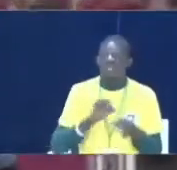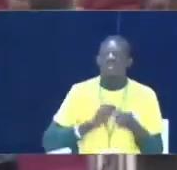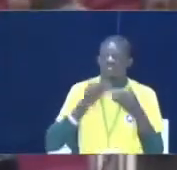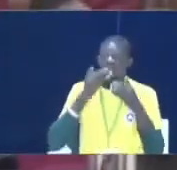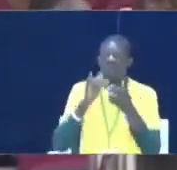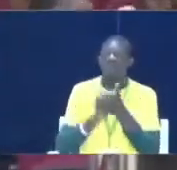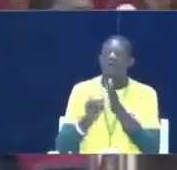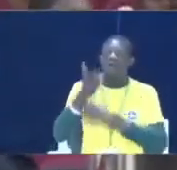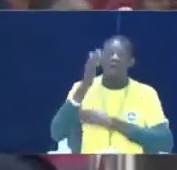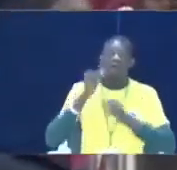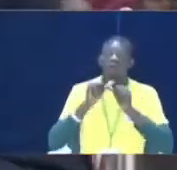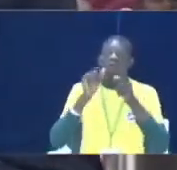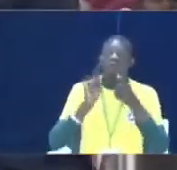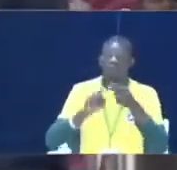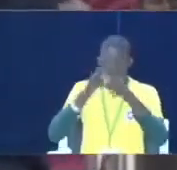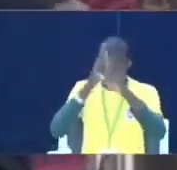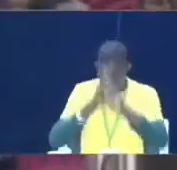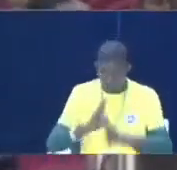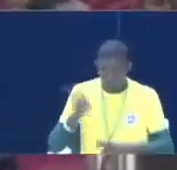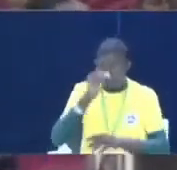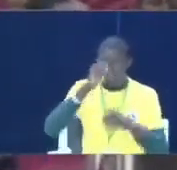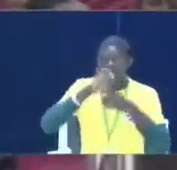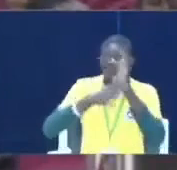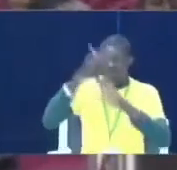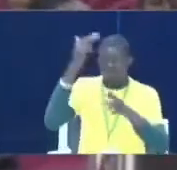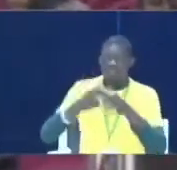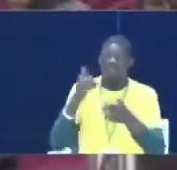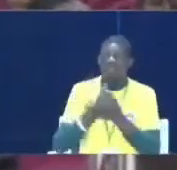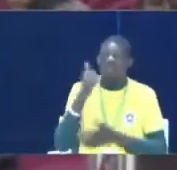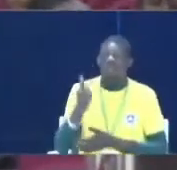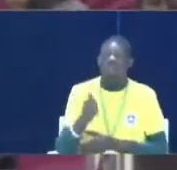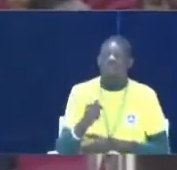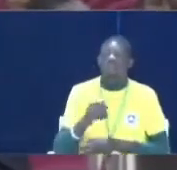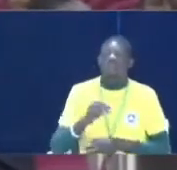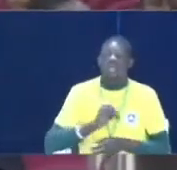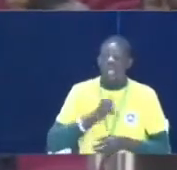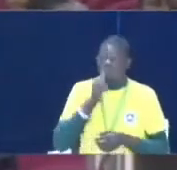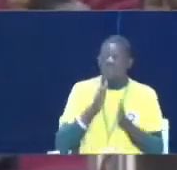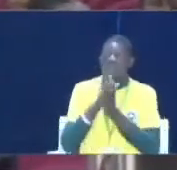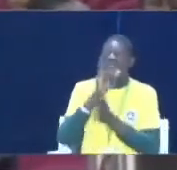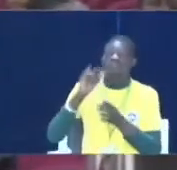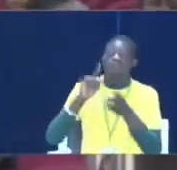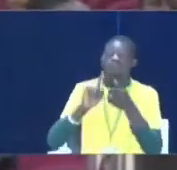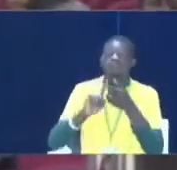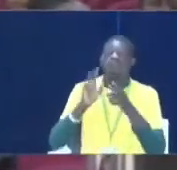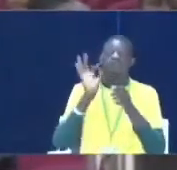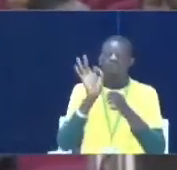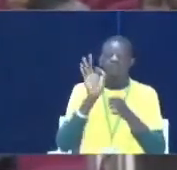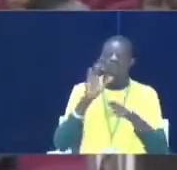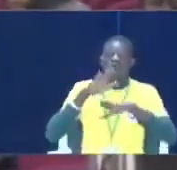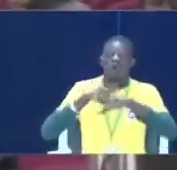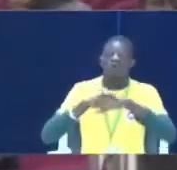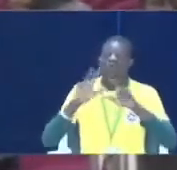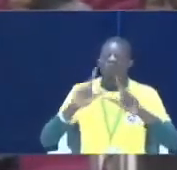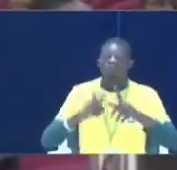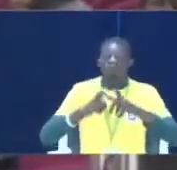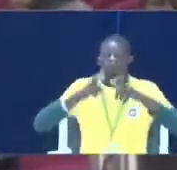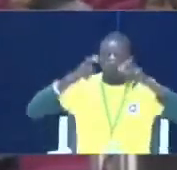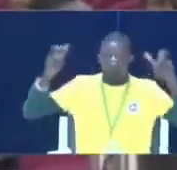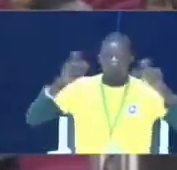I pray God will continue to honor them in the name of Jesus. I've been asked to speak on the topic